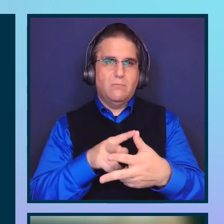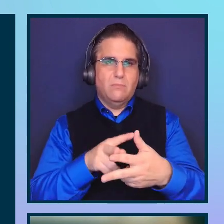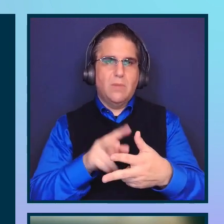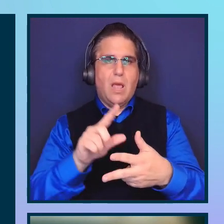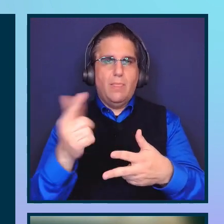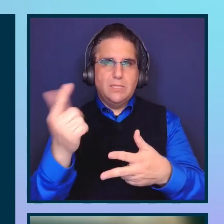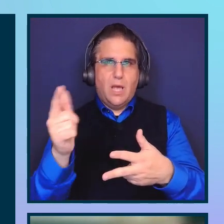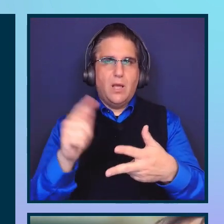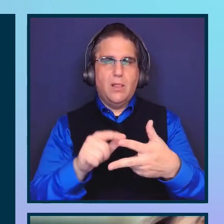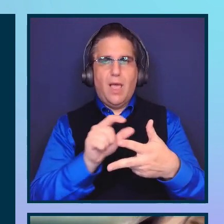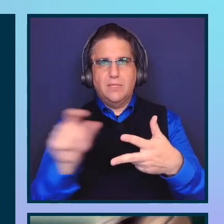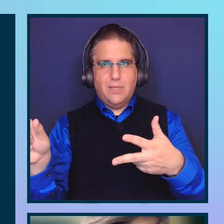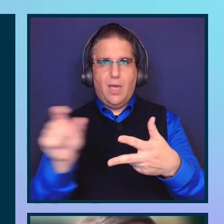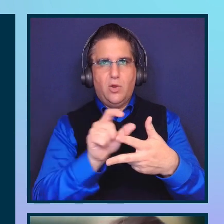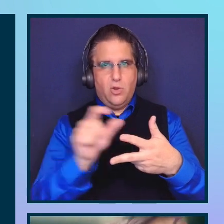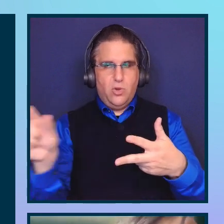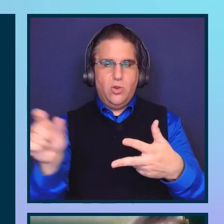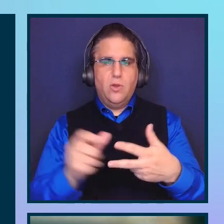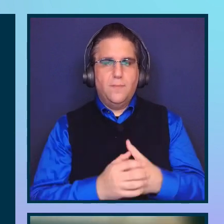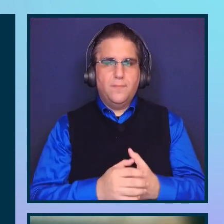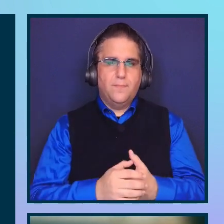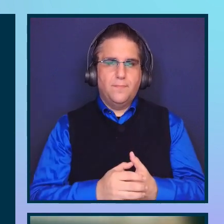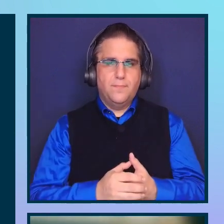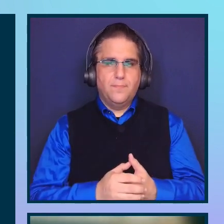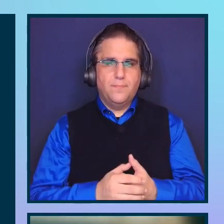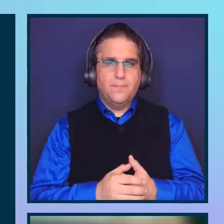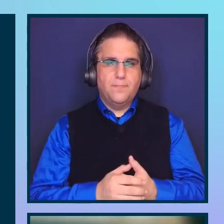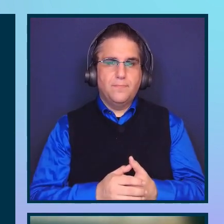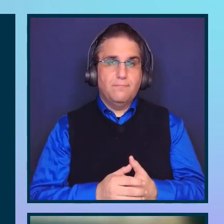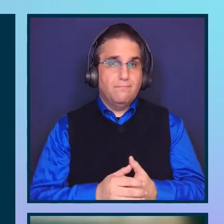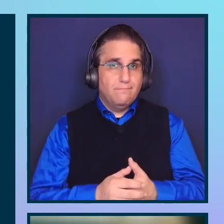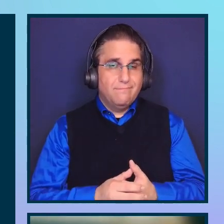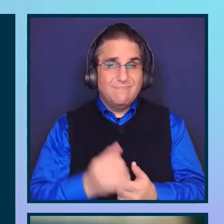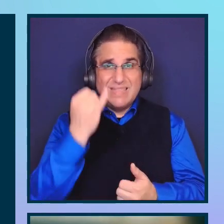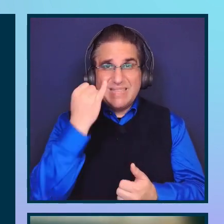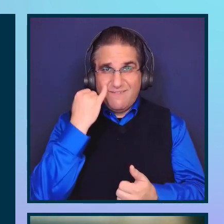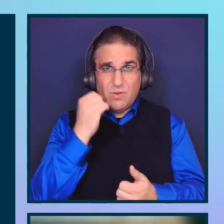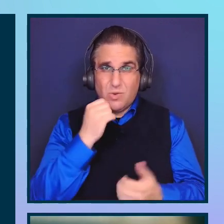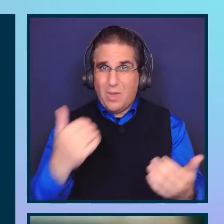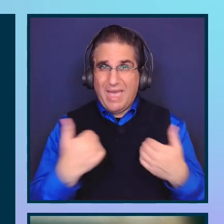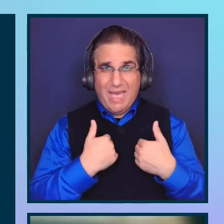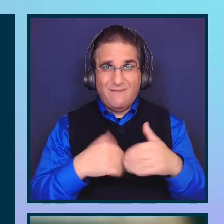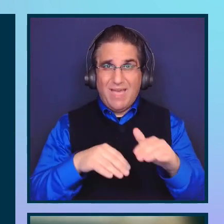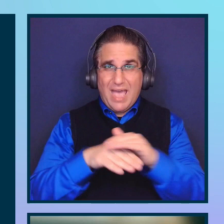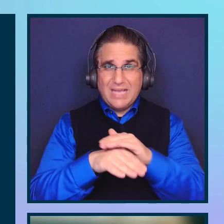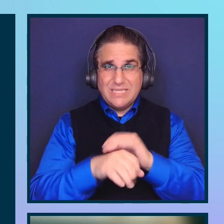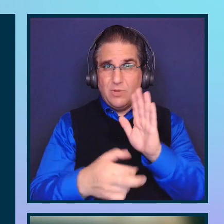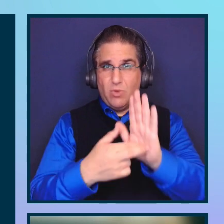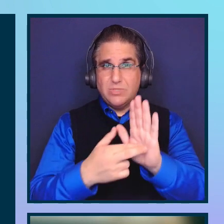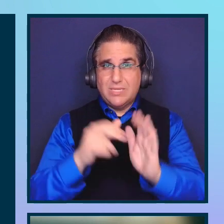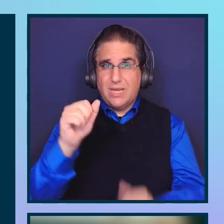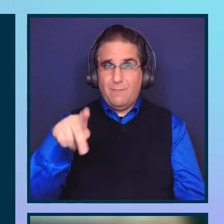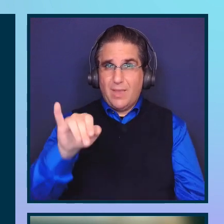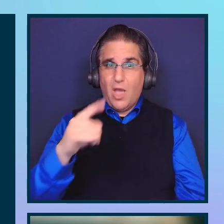example. So if we don't have an accessibility representation API for